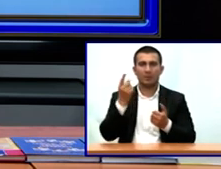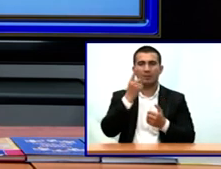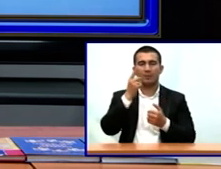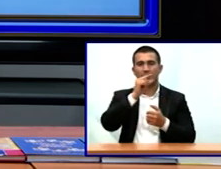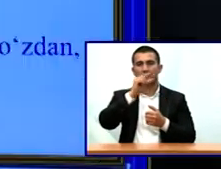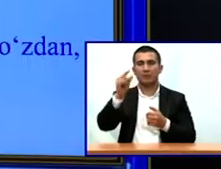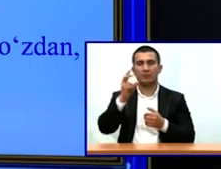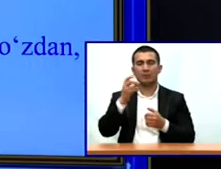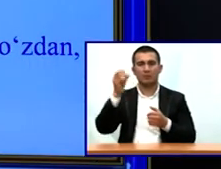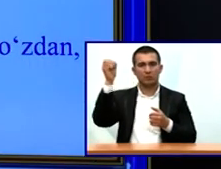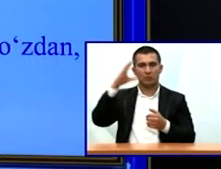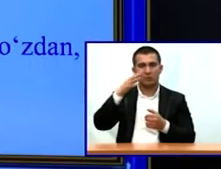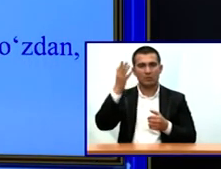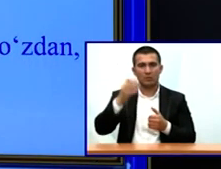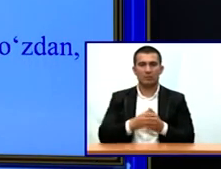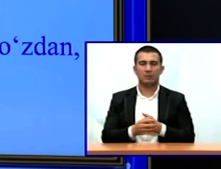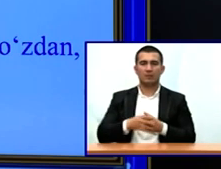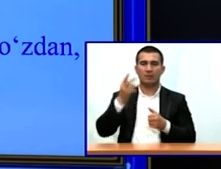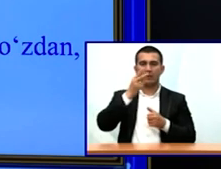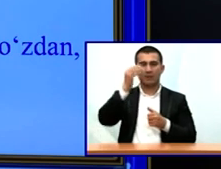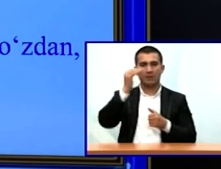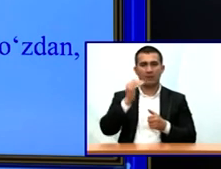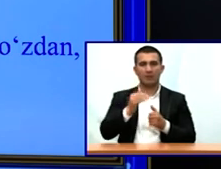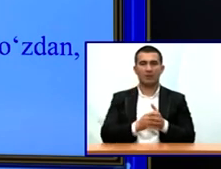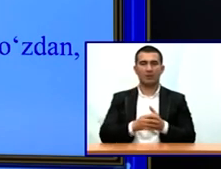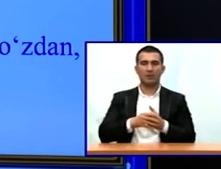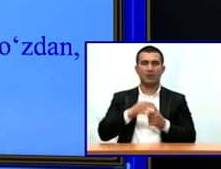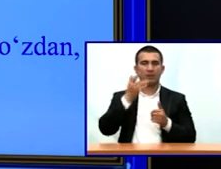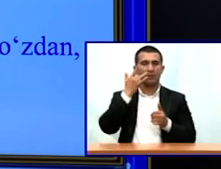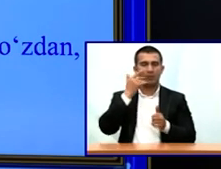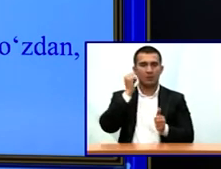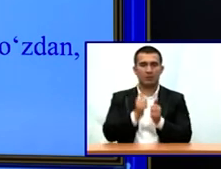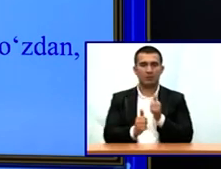so'z quyosh, ikkinchida doim,